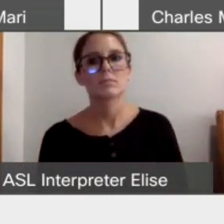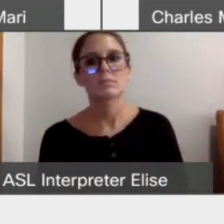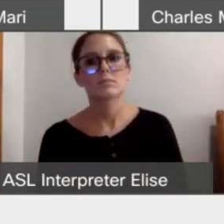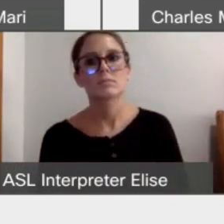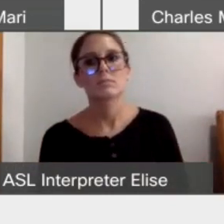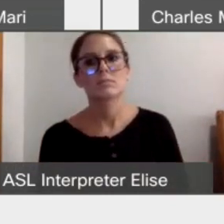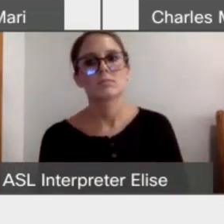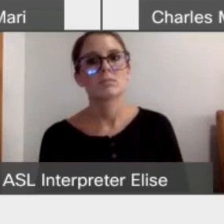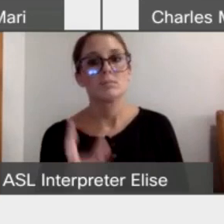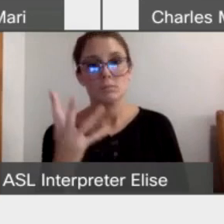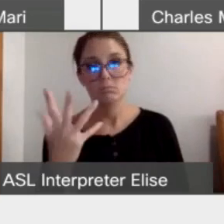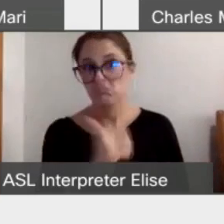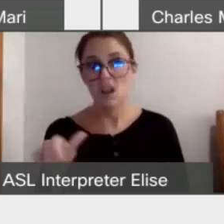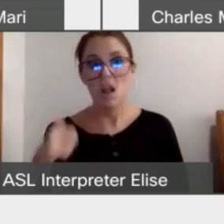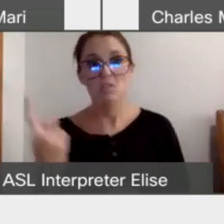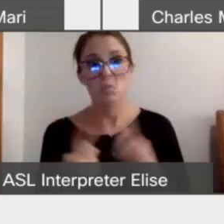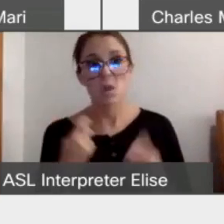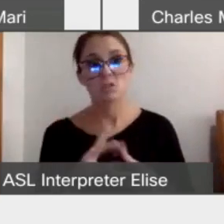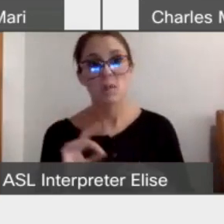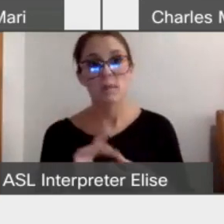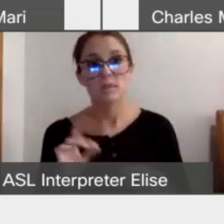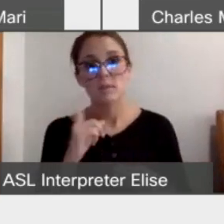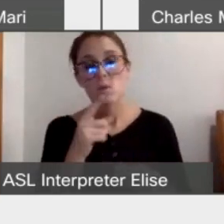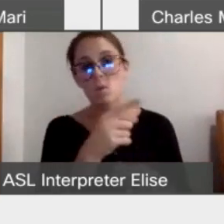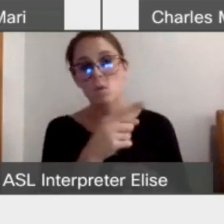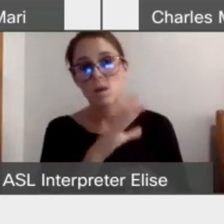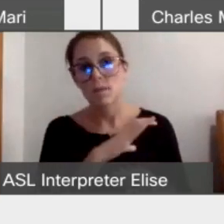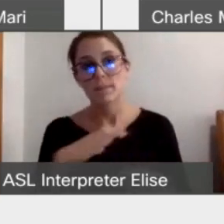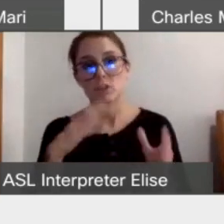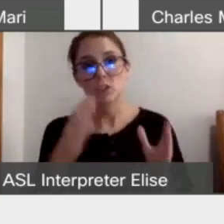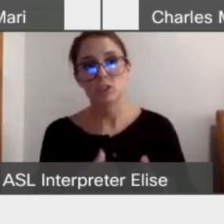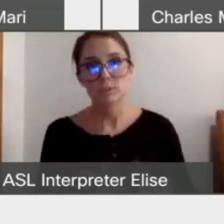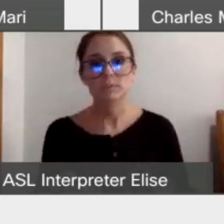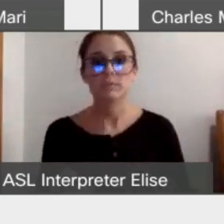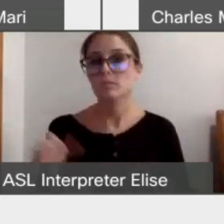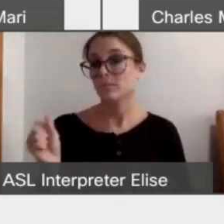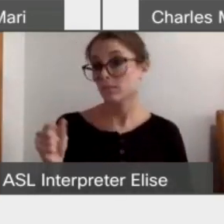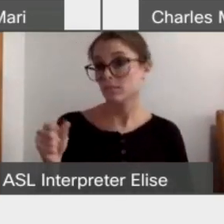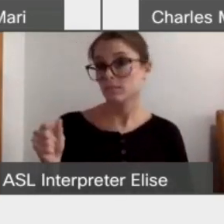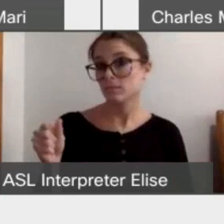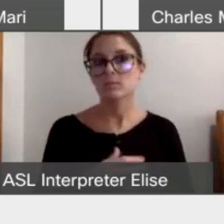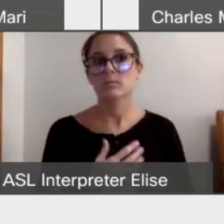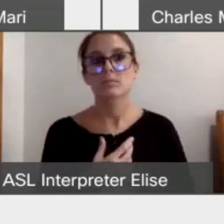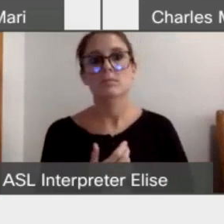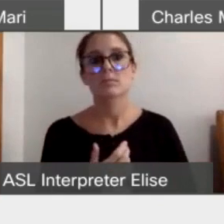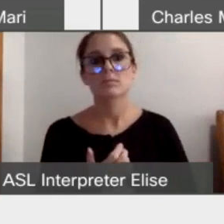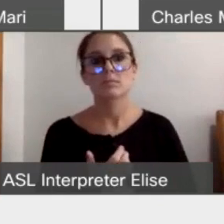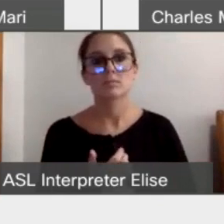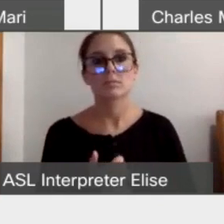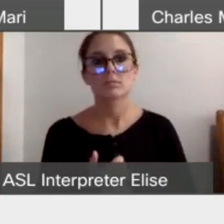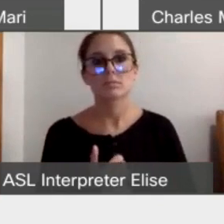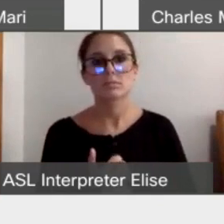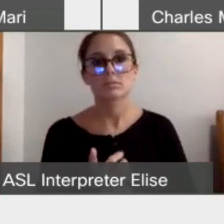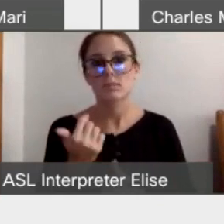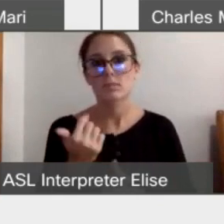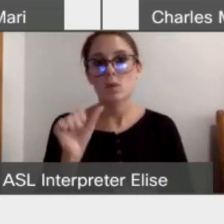Great. Any other questions or comments for the commissioner? Yes. Is there any